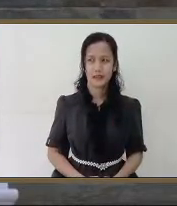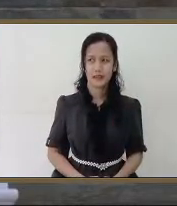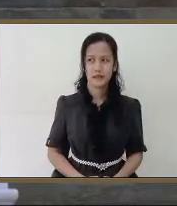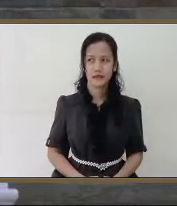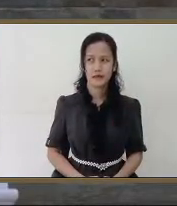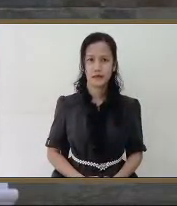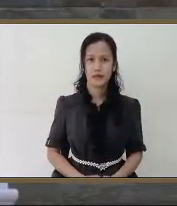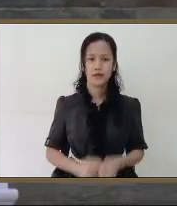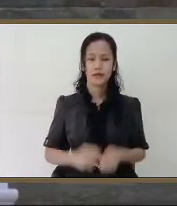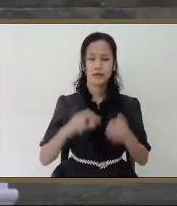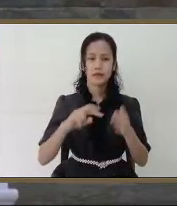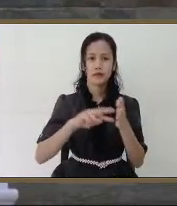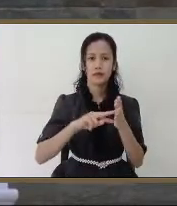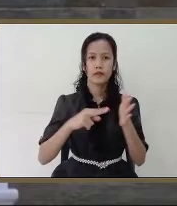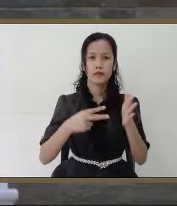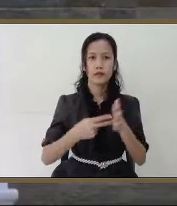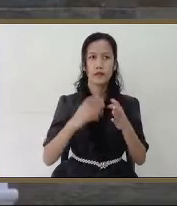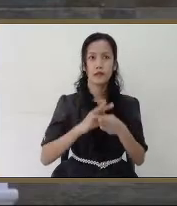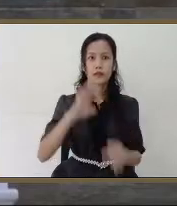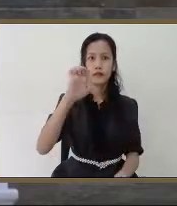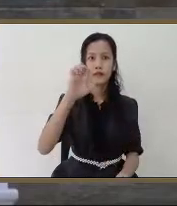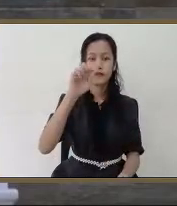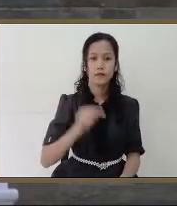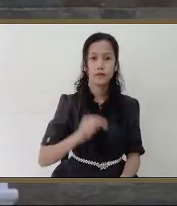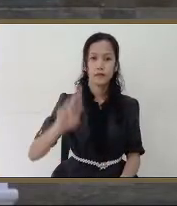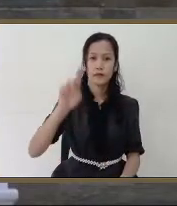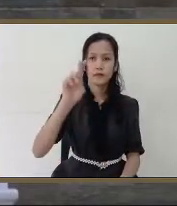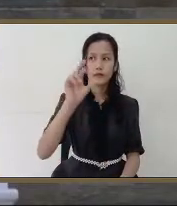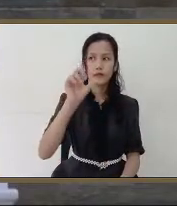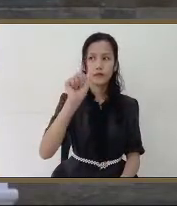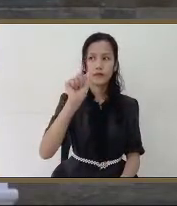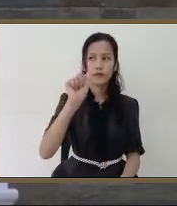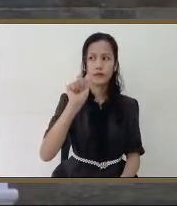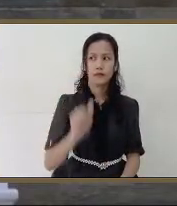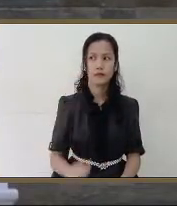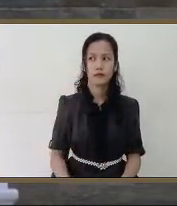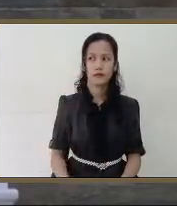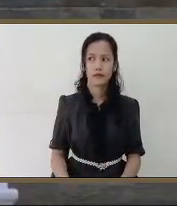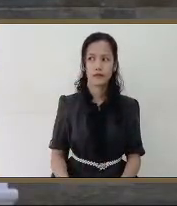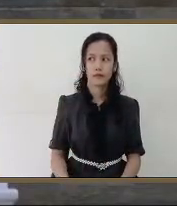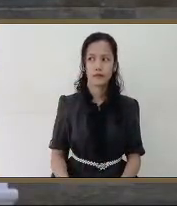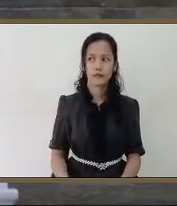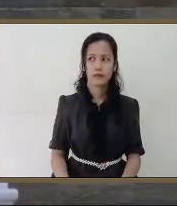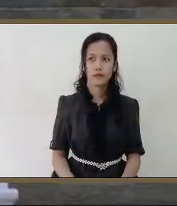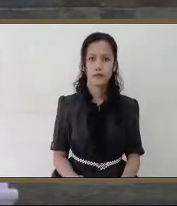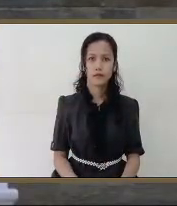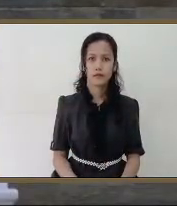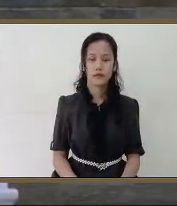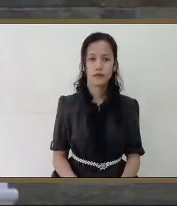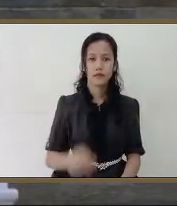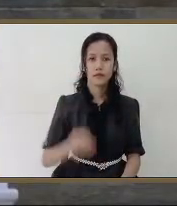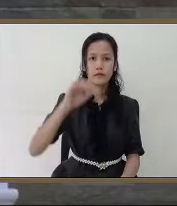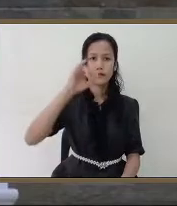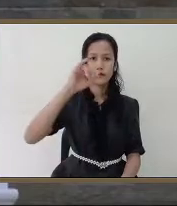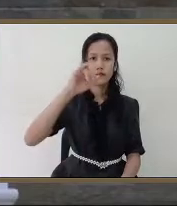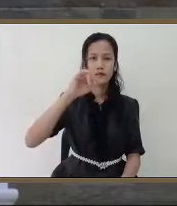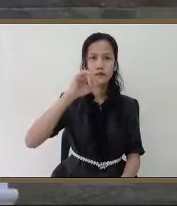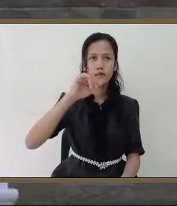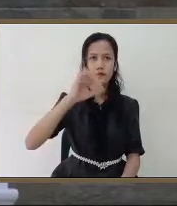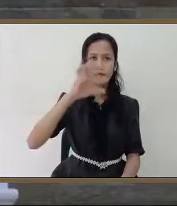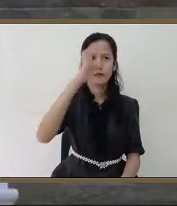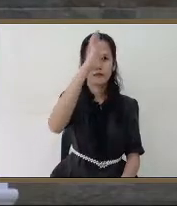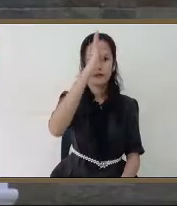Ang ibig po sabihin ng pangalang Ezra ay ibig sabihin po niyan is Jehovah